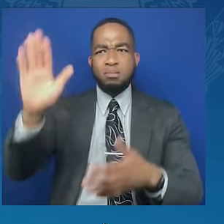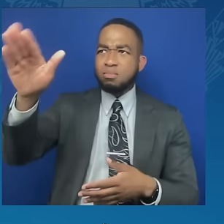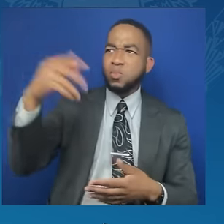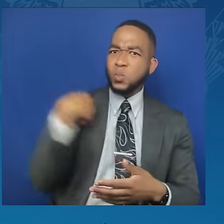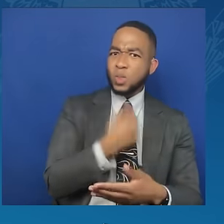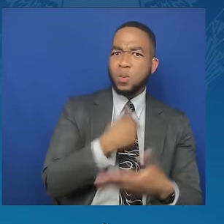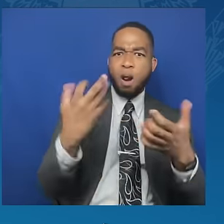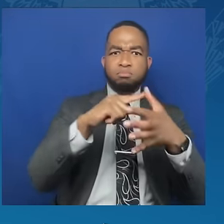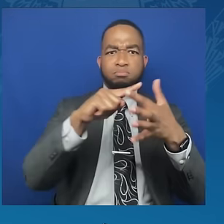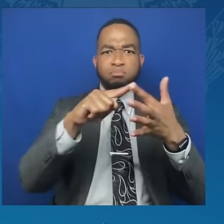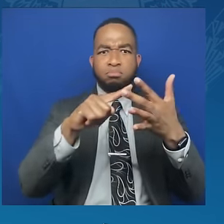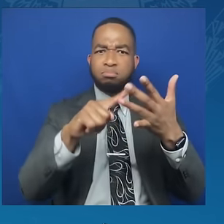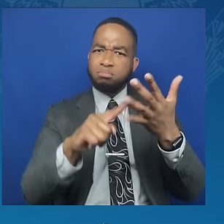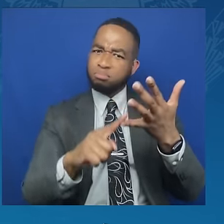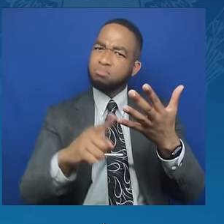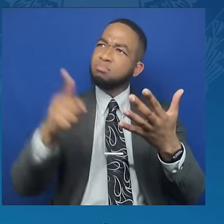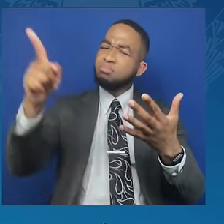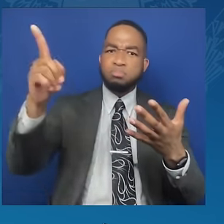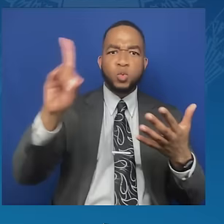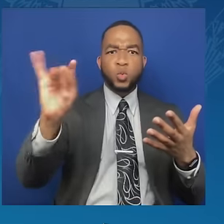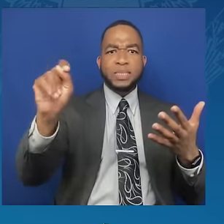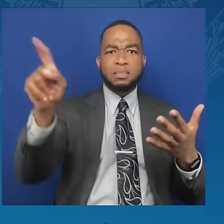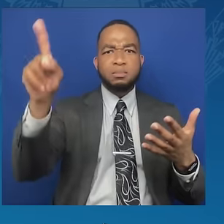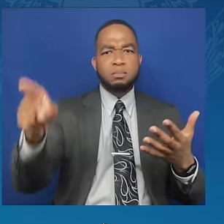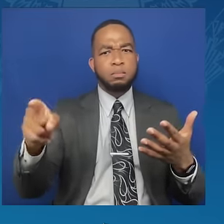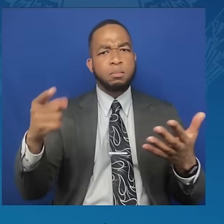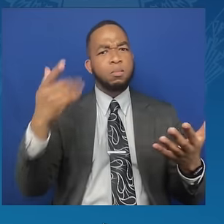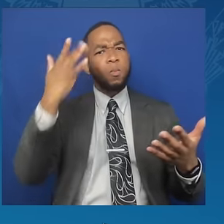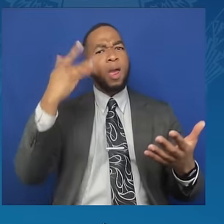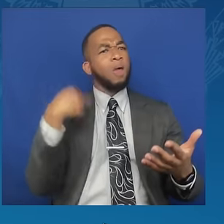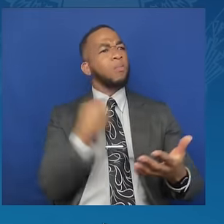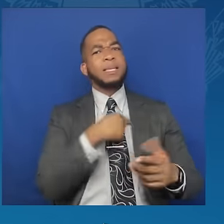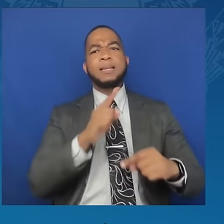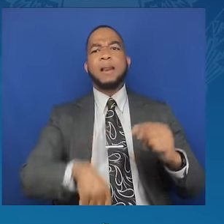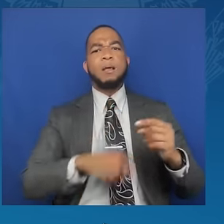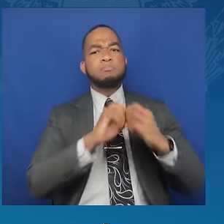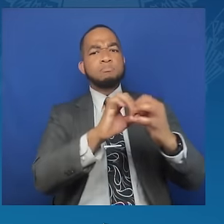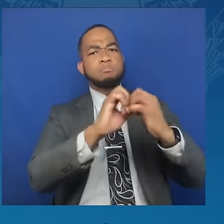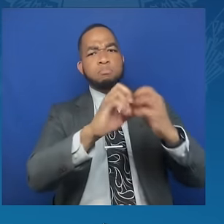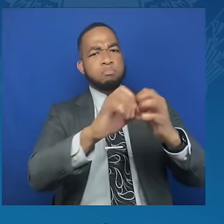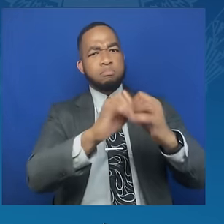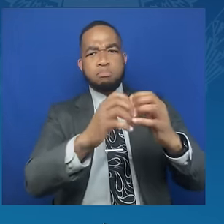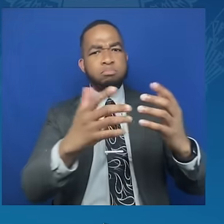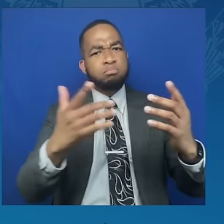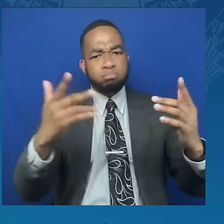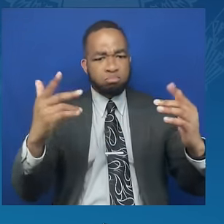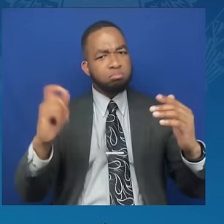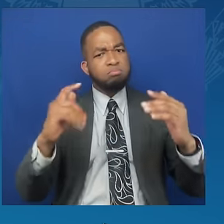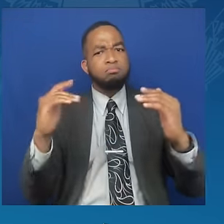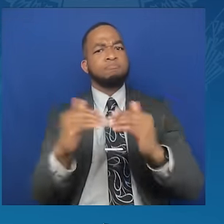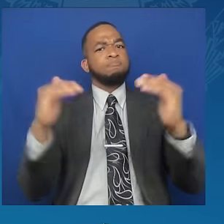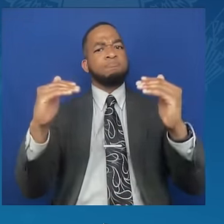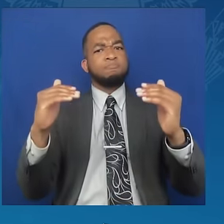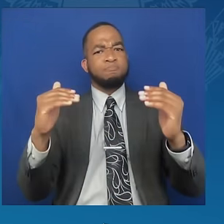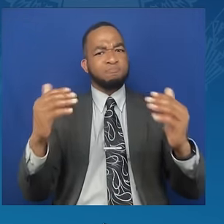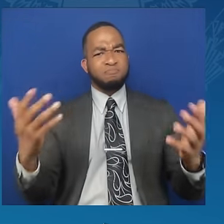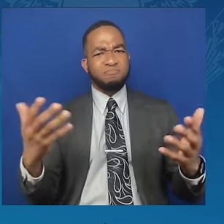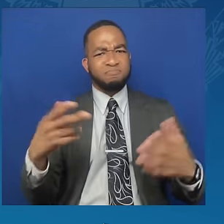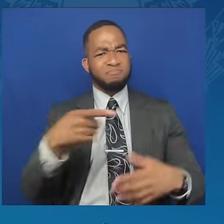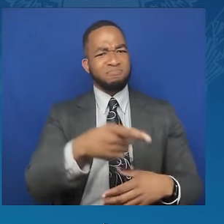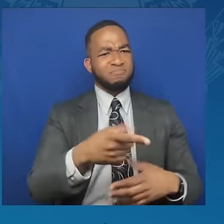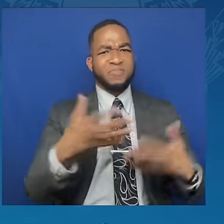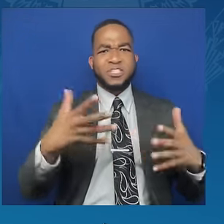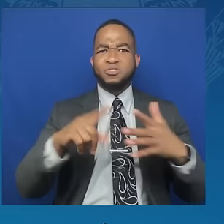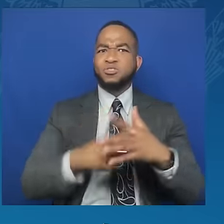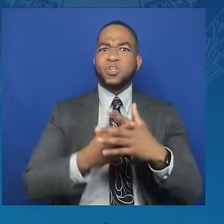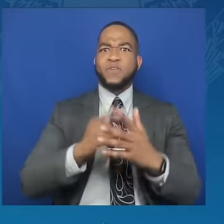and freedom? Let us finish what they started 59 years ago on this bridge. Let's not leave it for the people